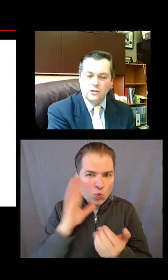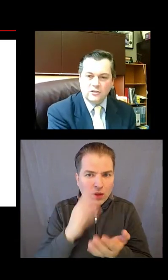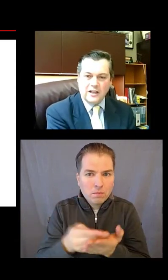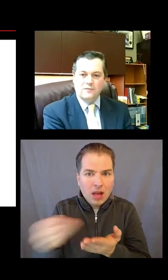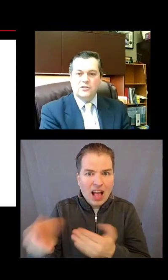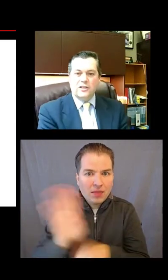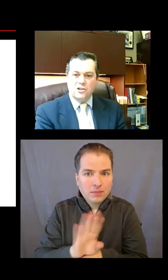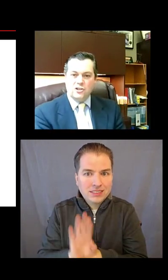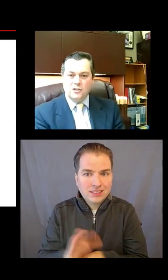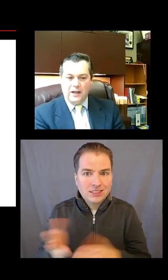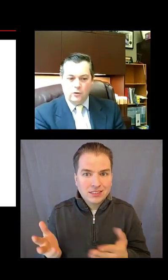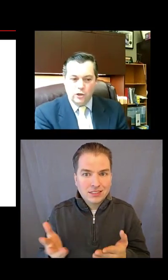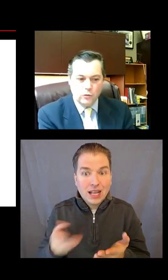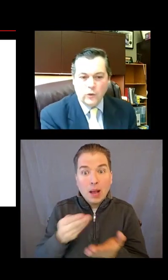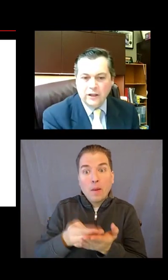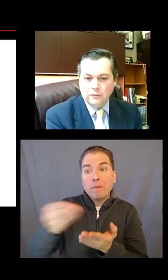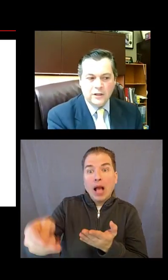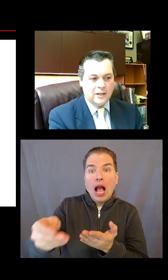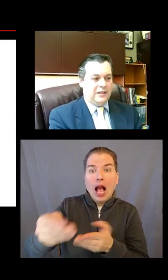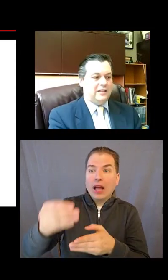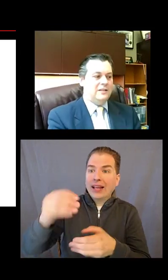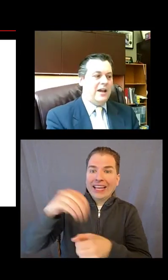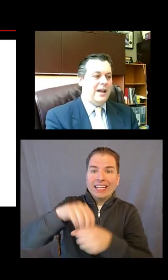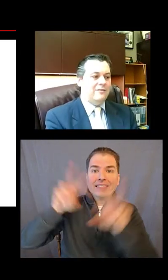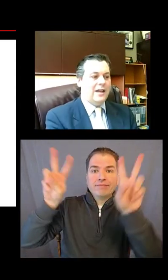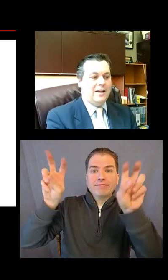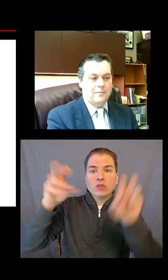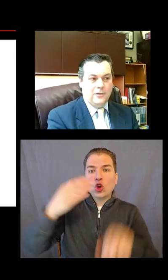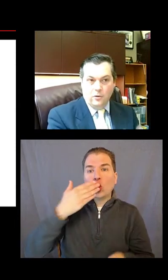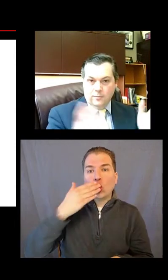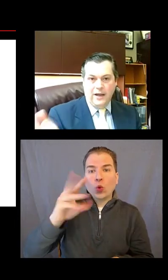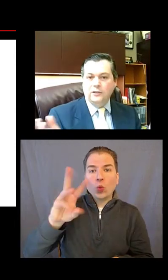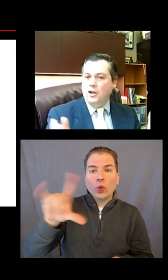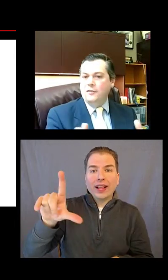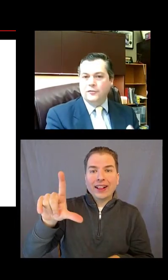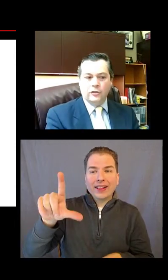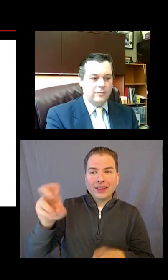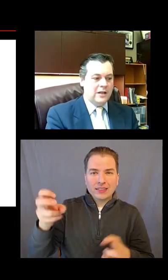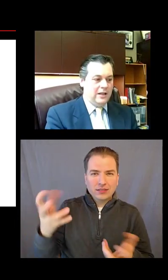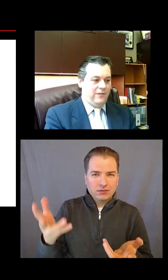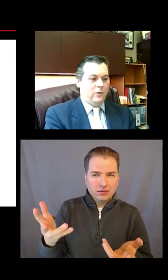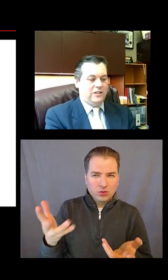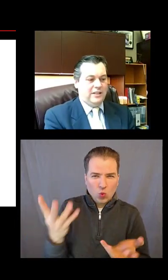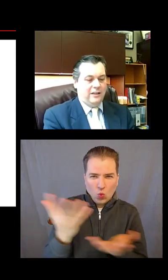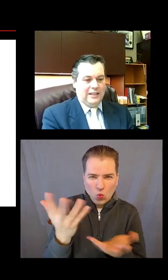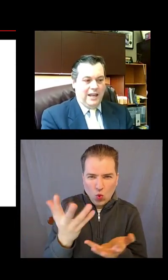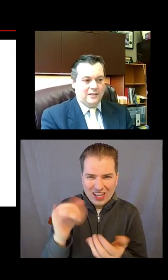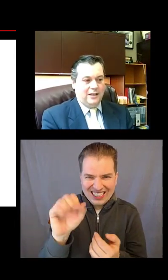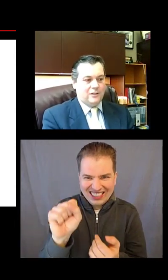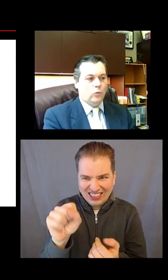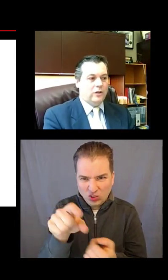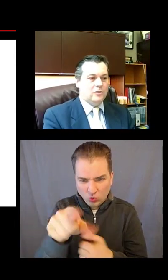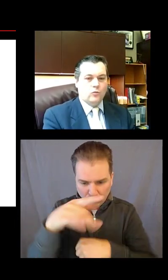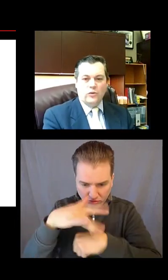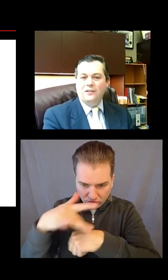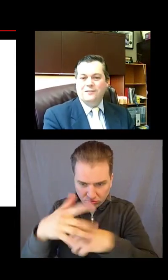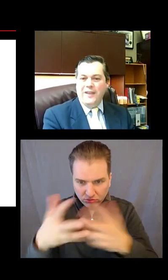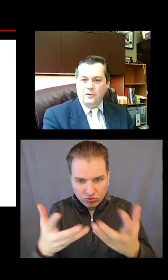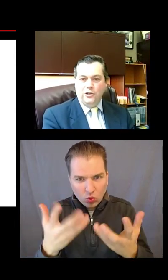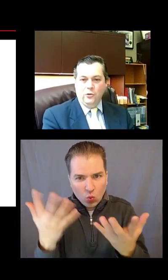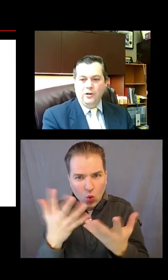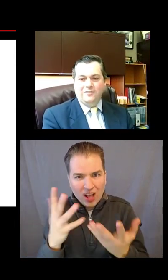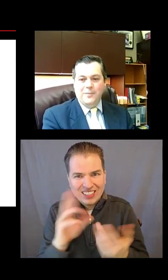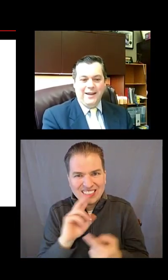get into those conversations about goodwill. Because if I've got, my law firm, if I were to sell the assets, what is the